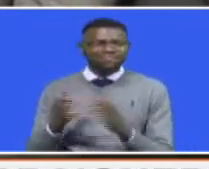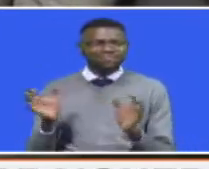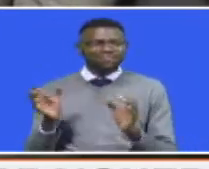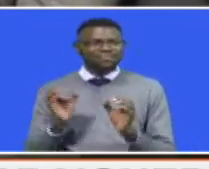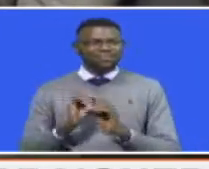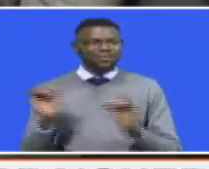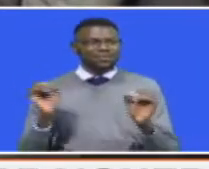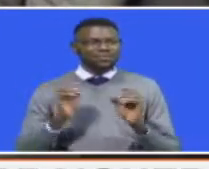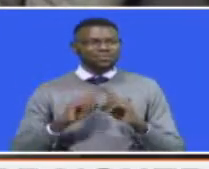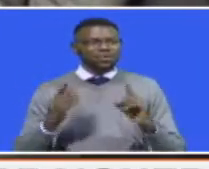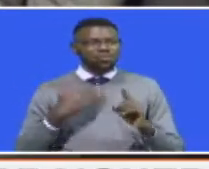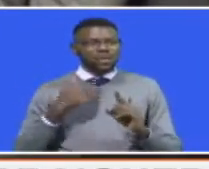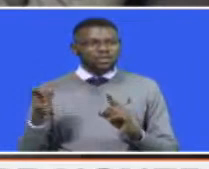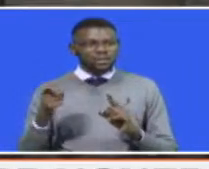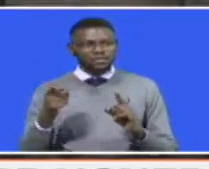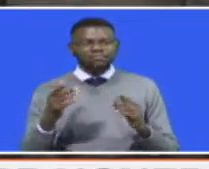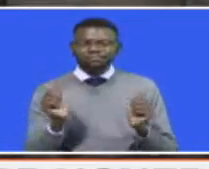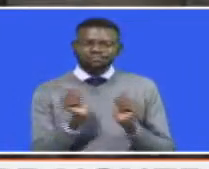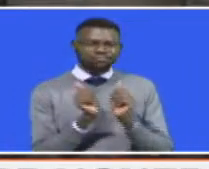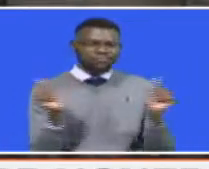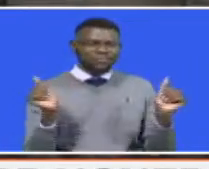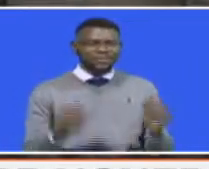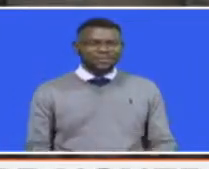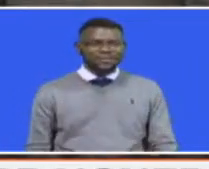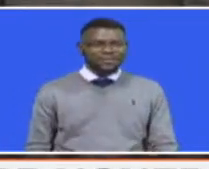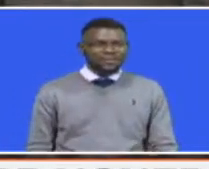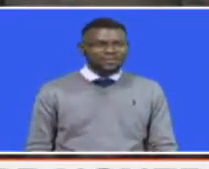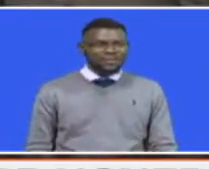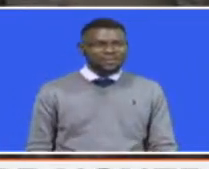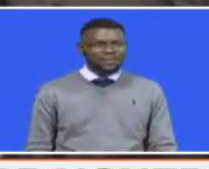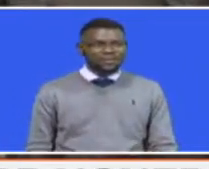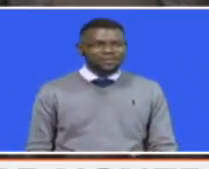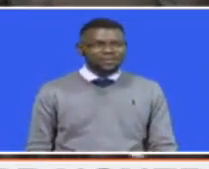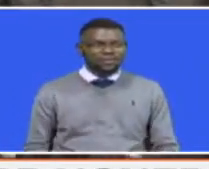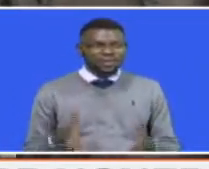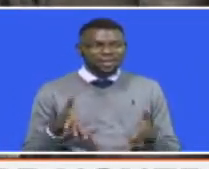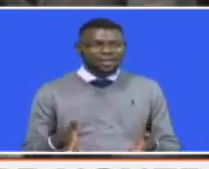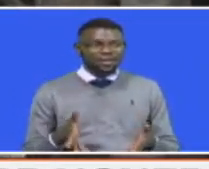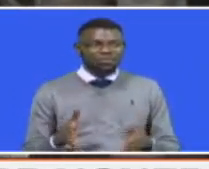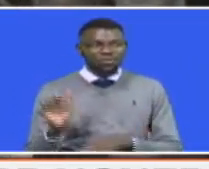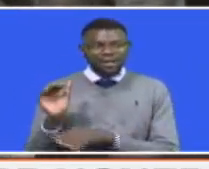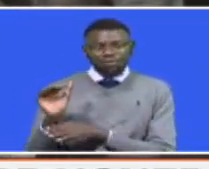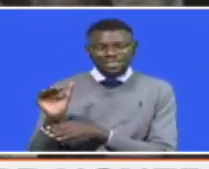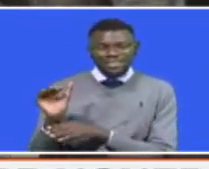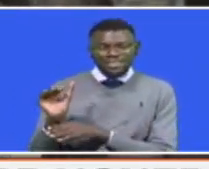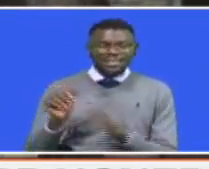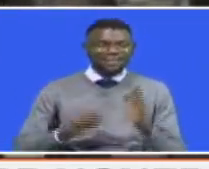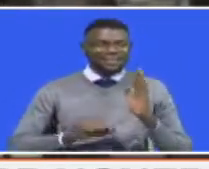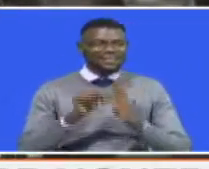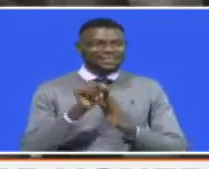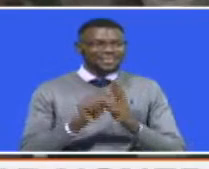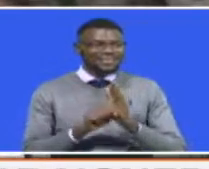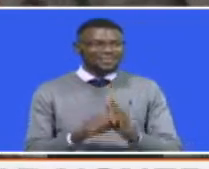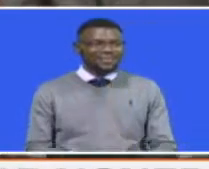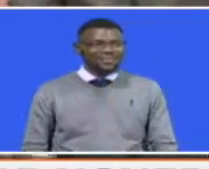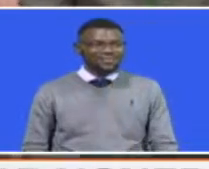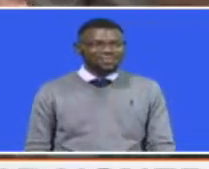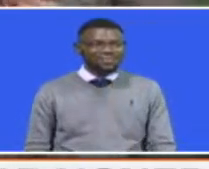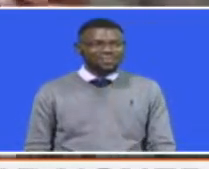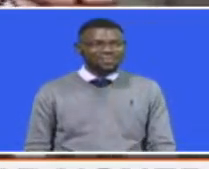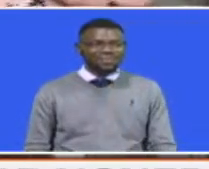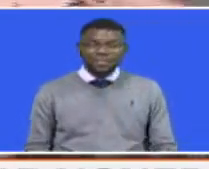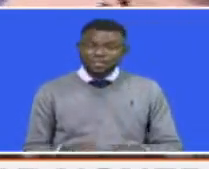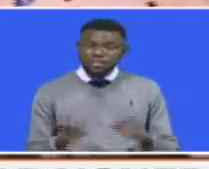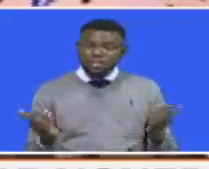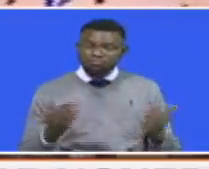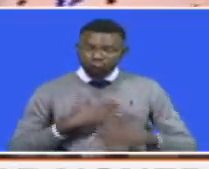would negate everything that you have done. But for now, we request the state and we request the Honorable